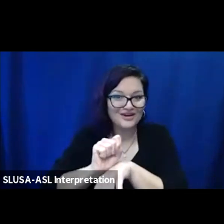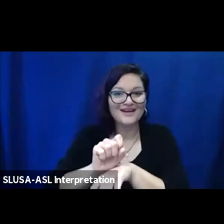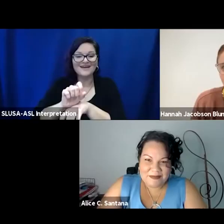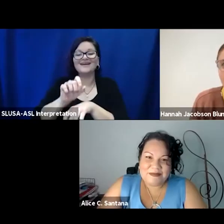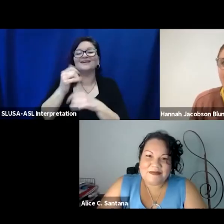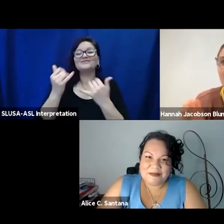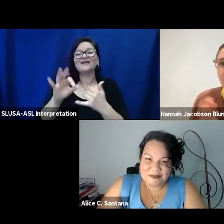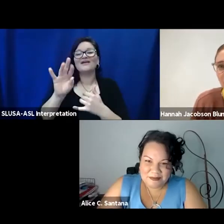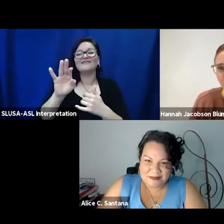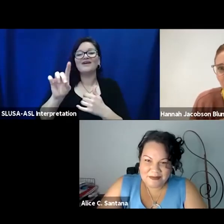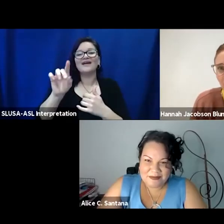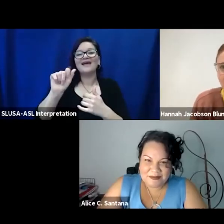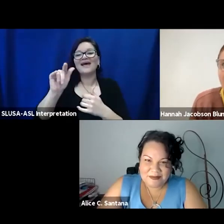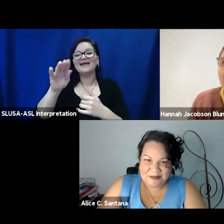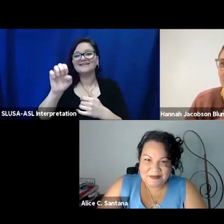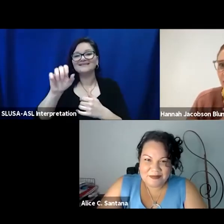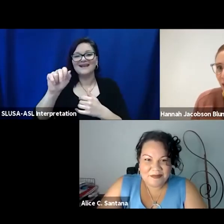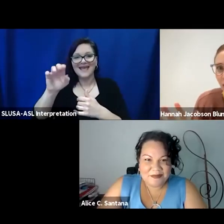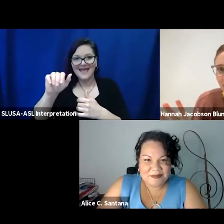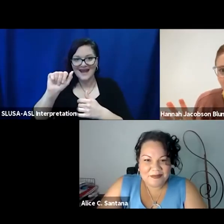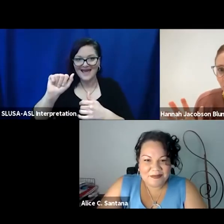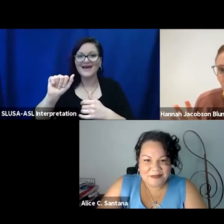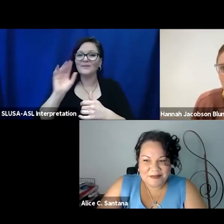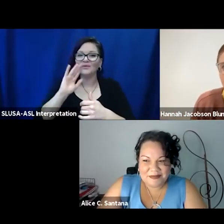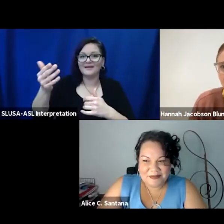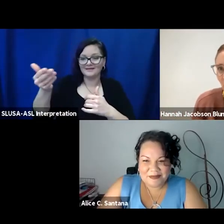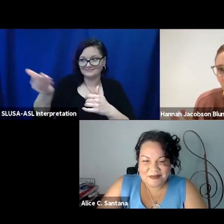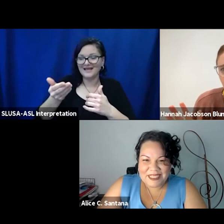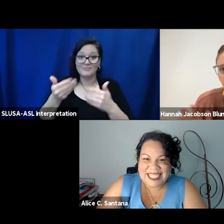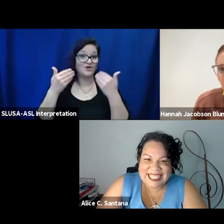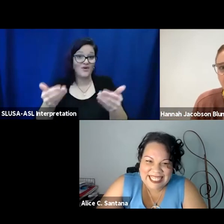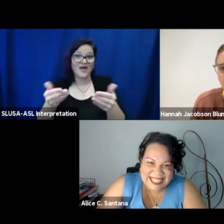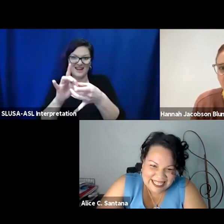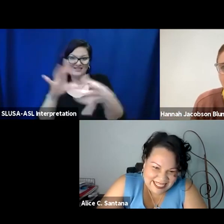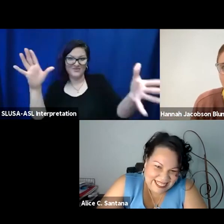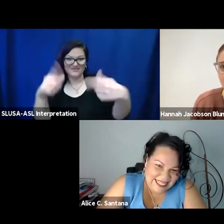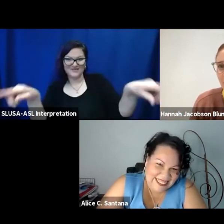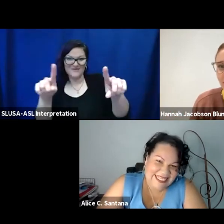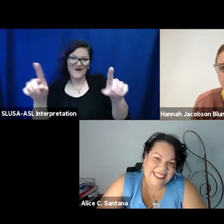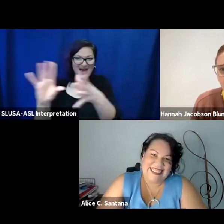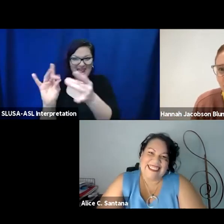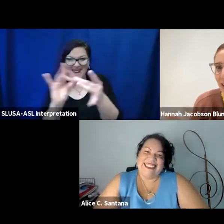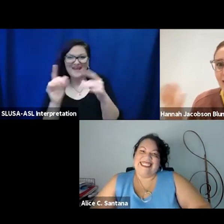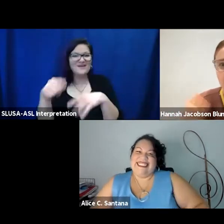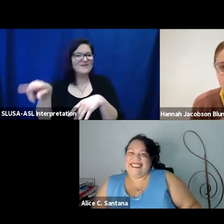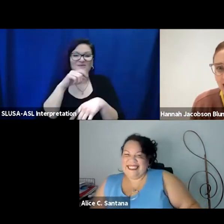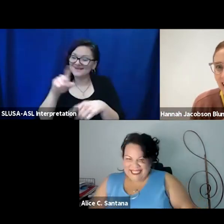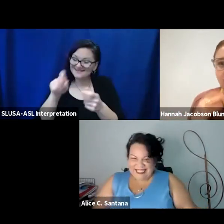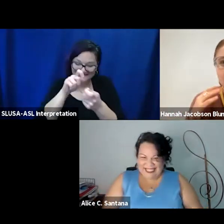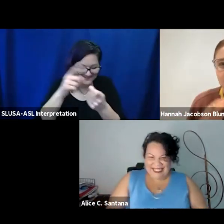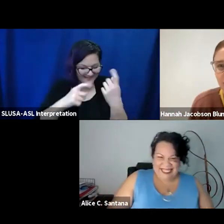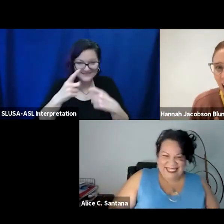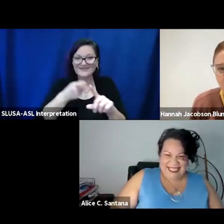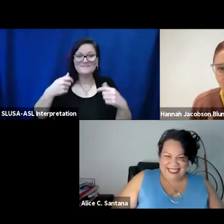and Anna, I'm going to bring you on, and I'm really going to set you loose, because I know that you don't really need any specific questions from